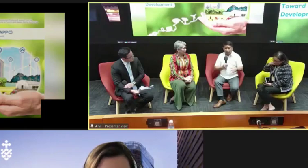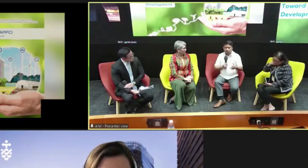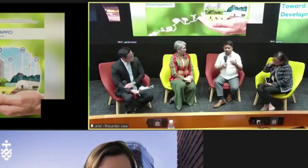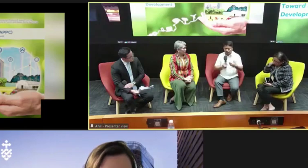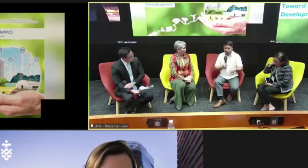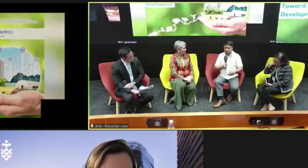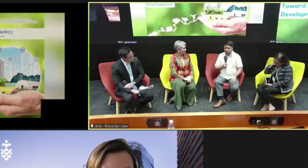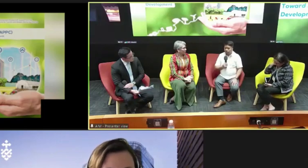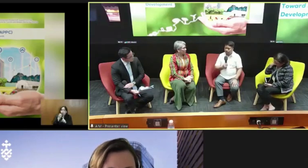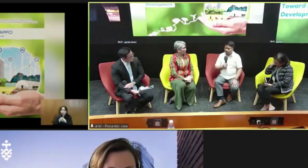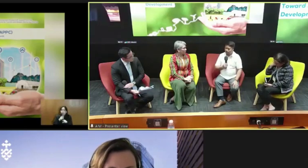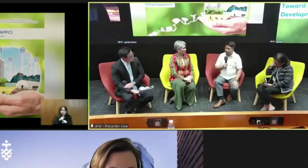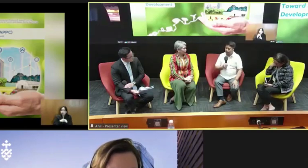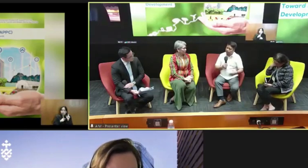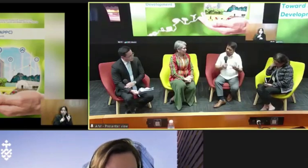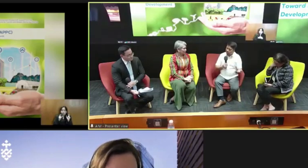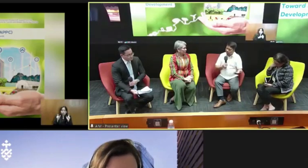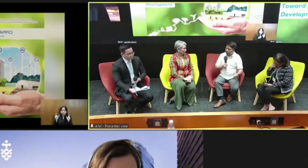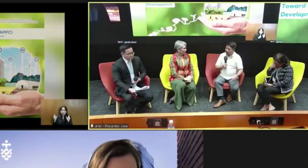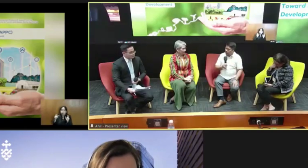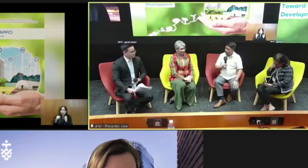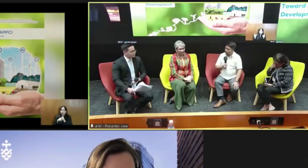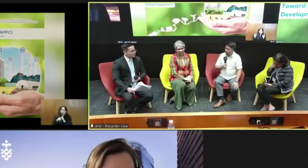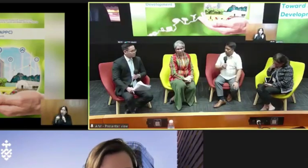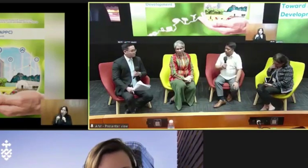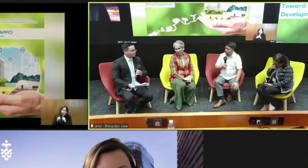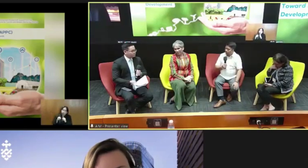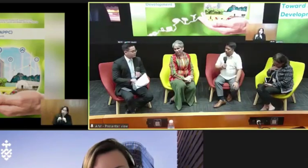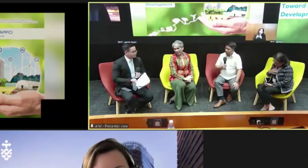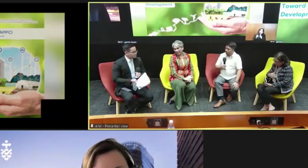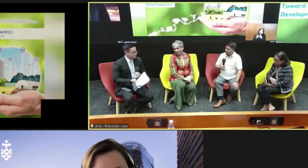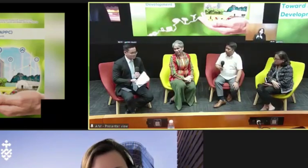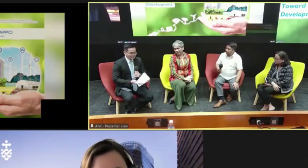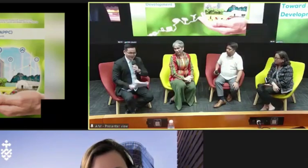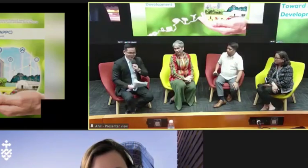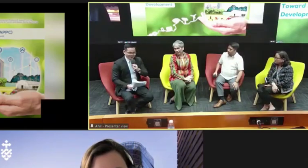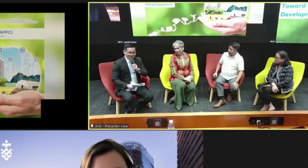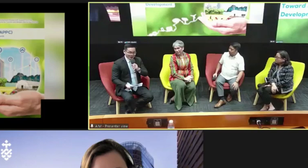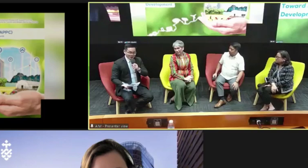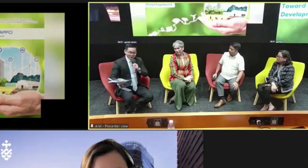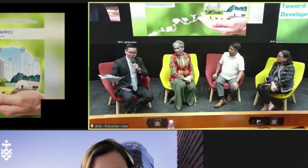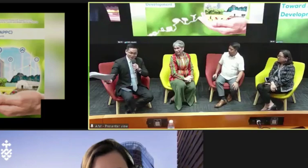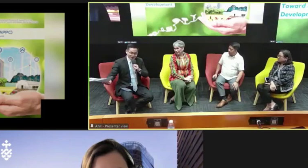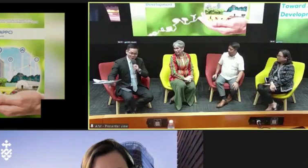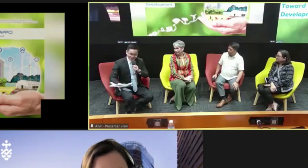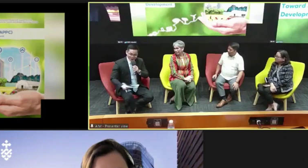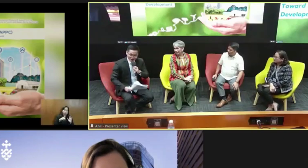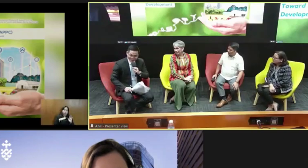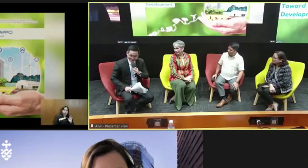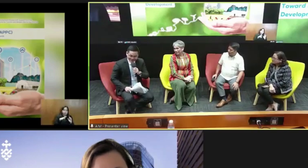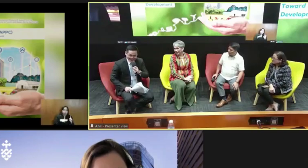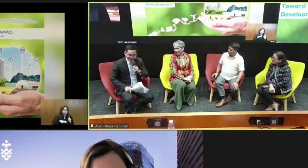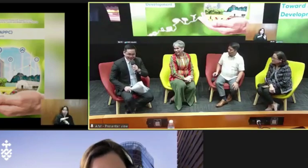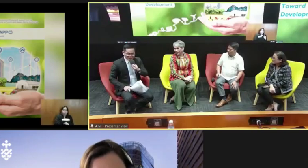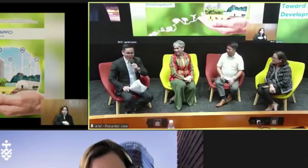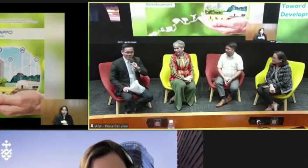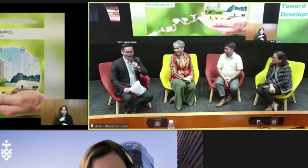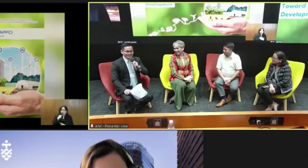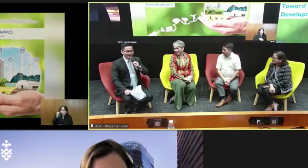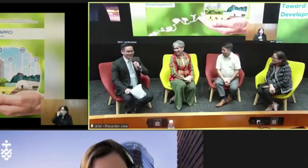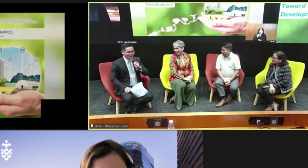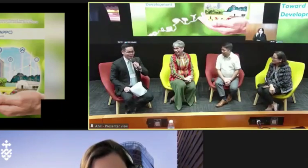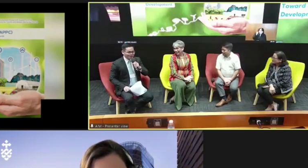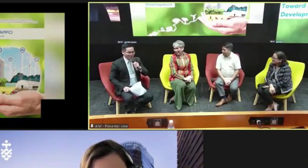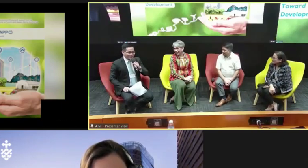a prompt, that's going to generate again some effects in the environment. That's actually new knowledge for me. I'm going